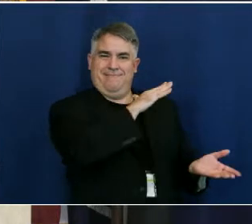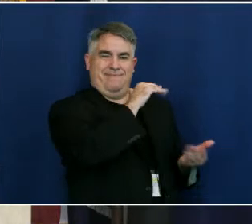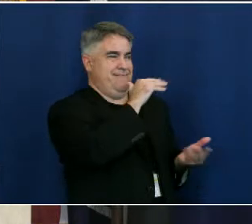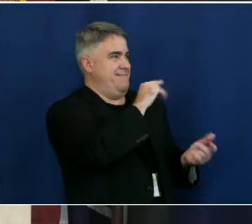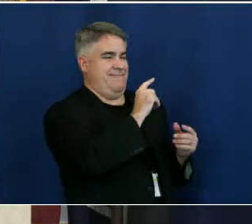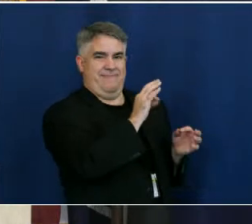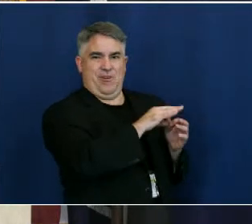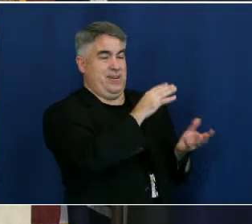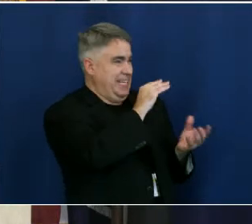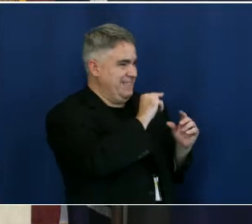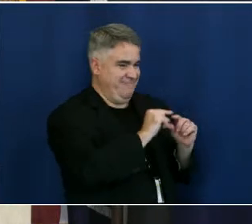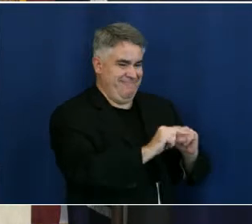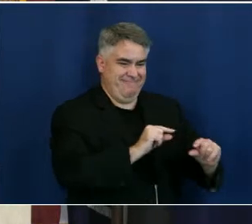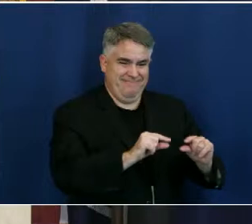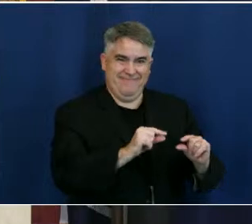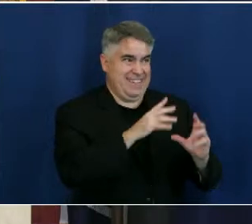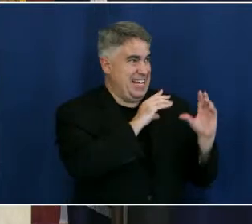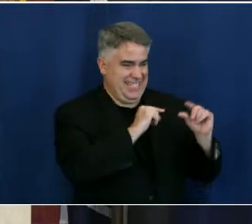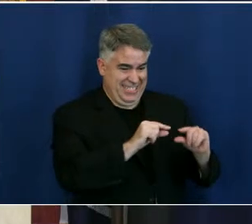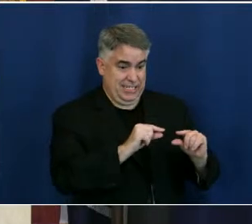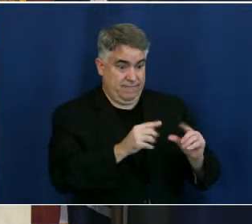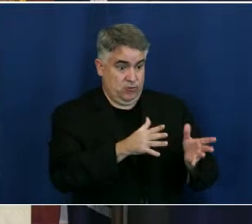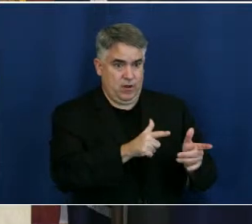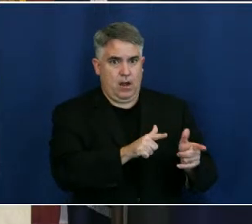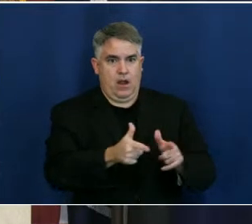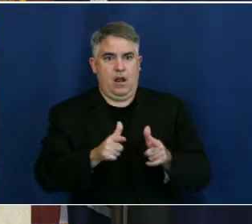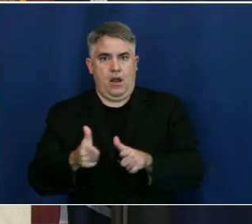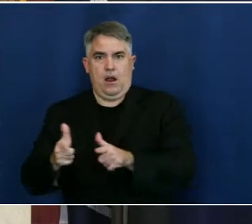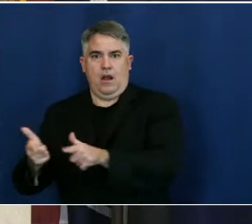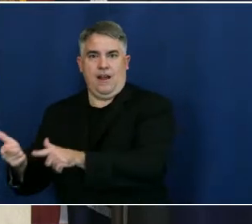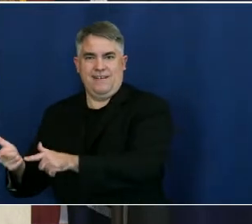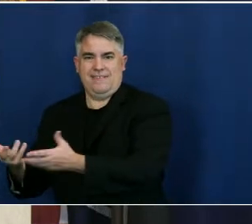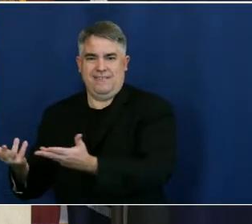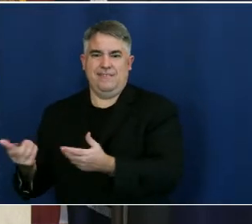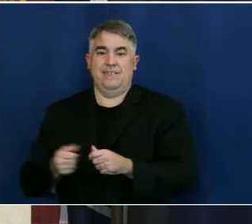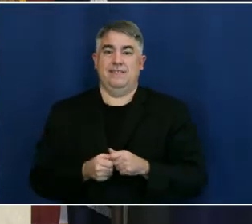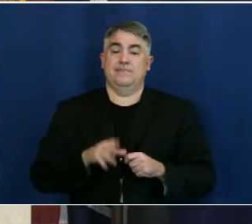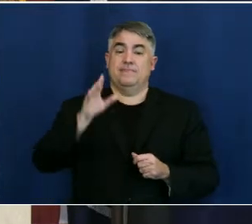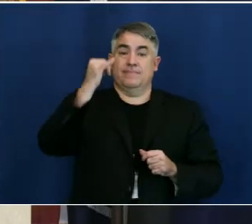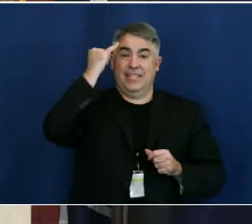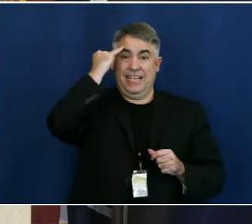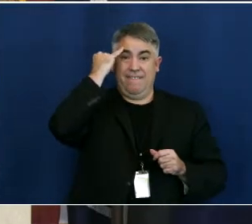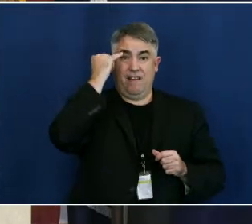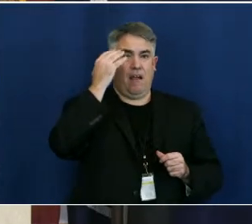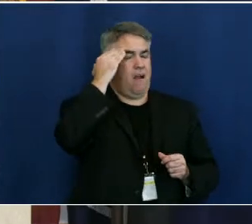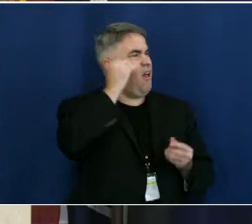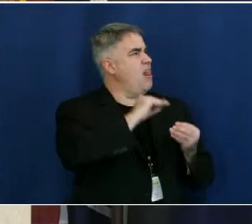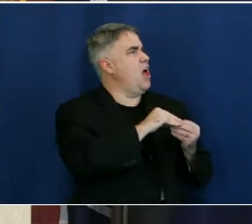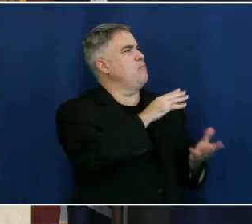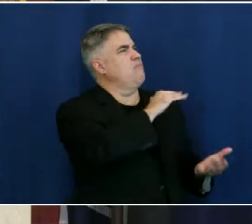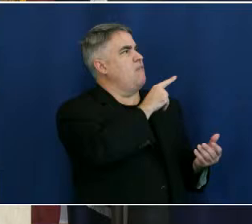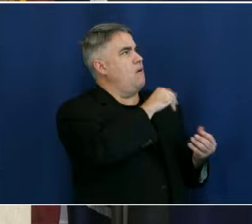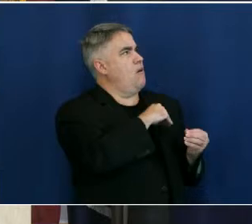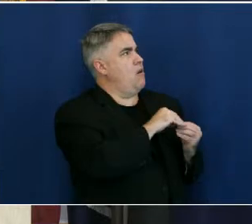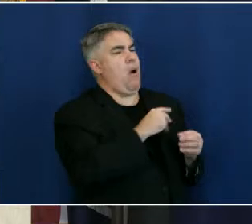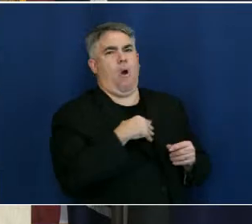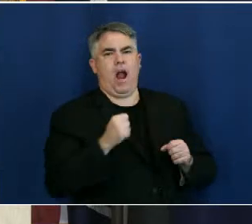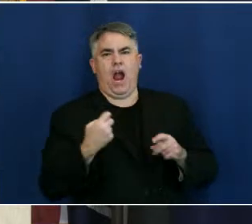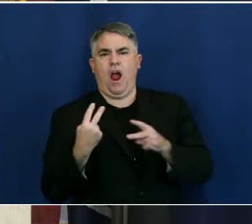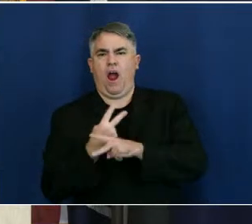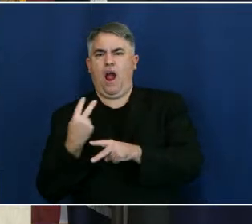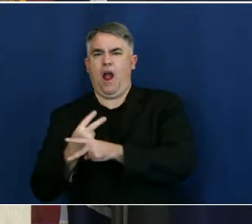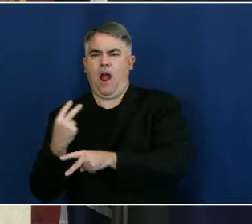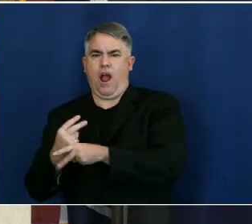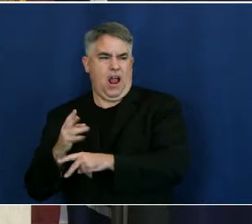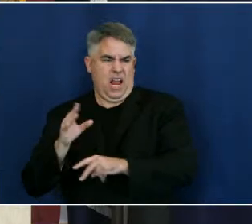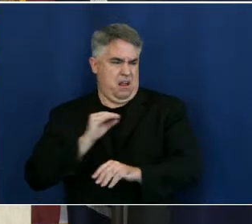knew with greater certainty what was coming, then we'd be able to better calculate some of those predictions. But right now, it just